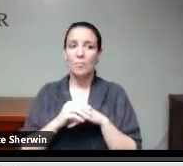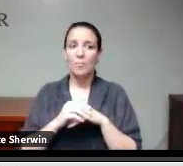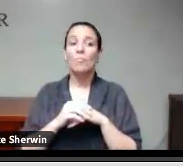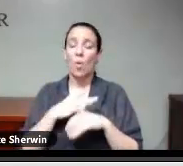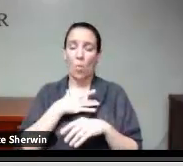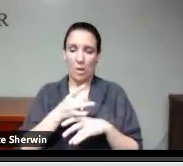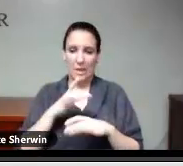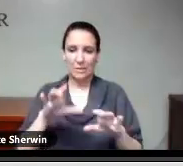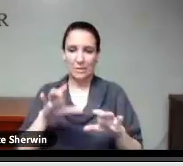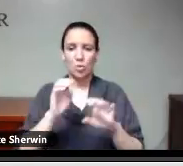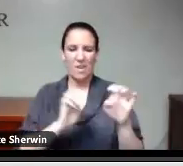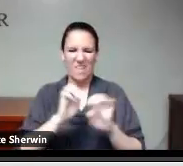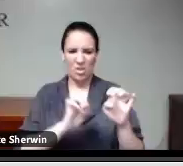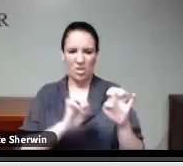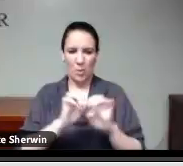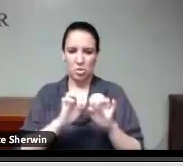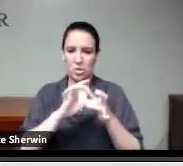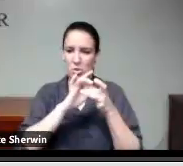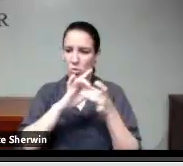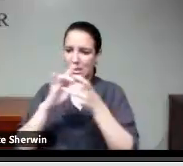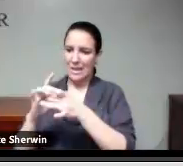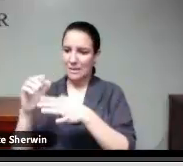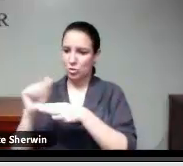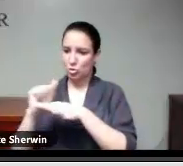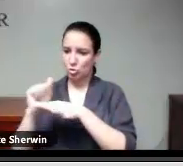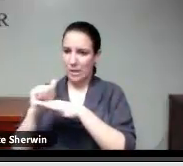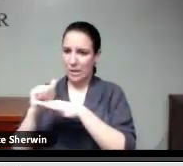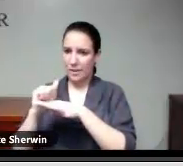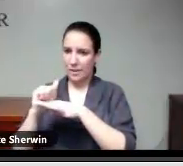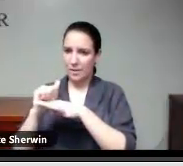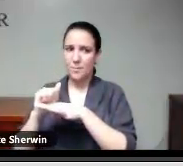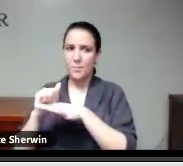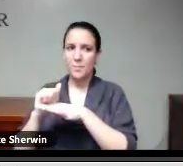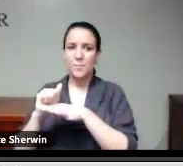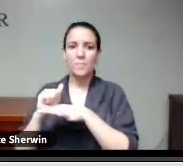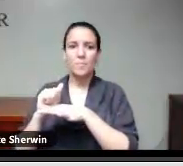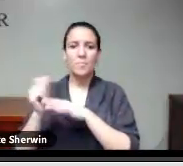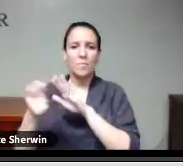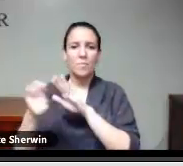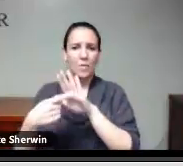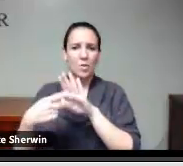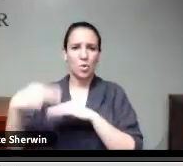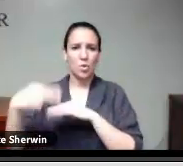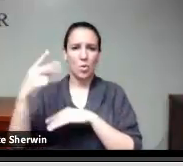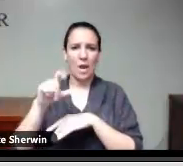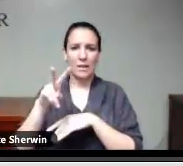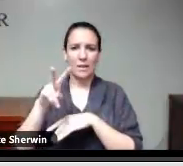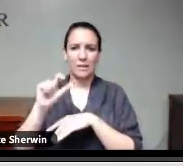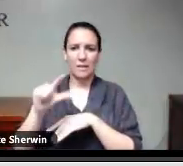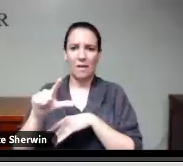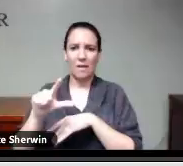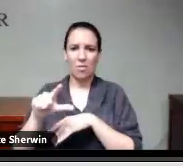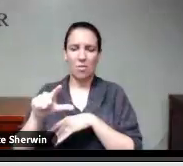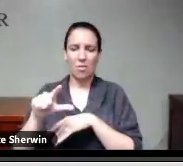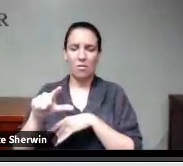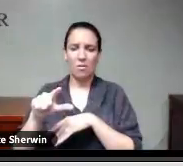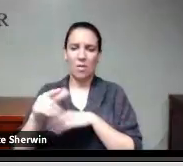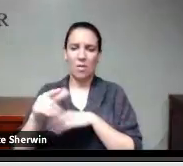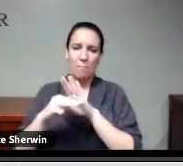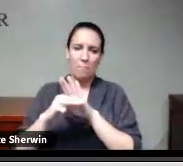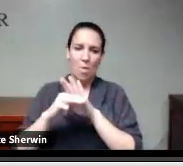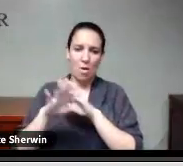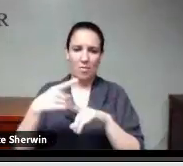evaluation is training. And what I'd like to do is share just a quick high-level model that comes from the work of a man named Donald Kirkpatrick. This is